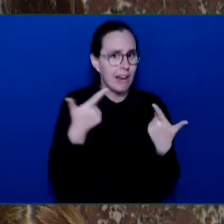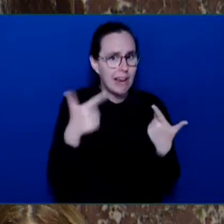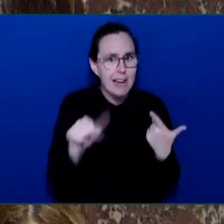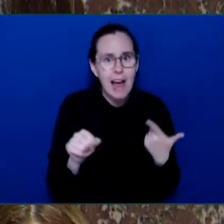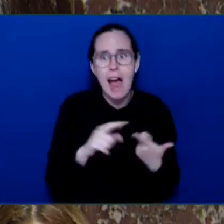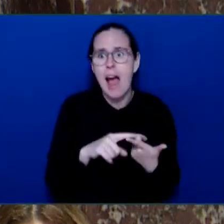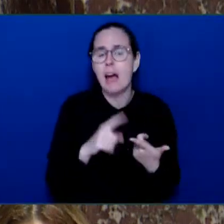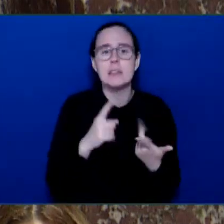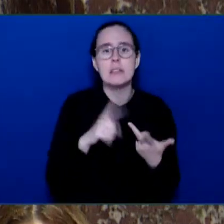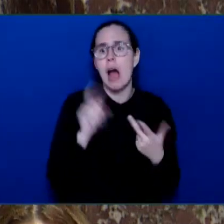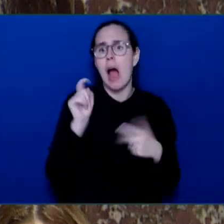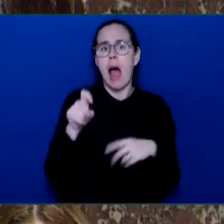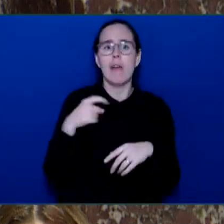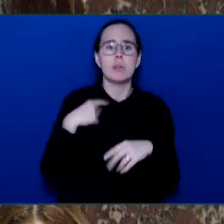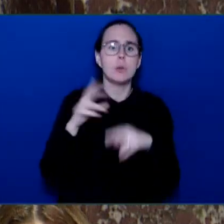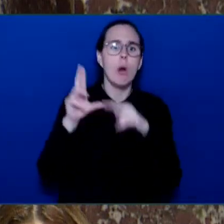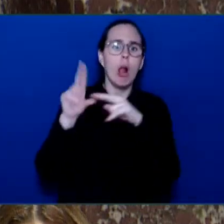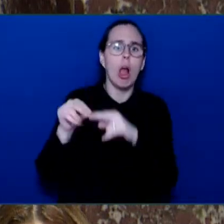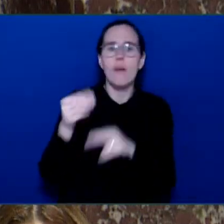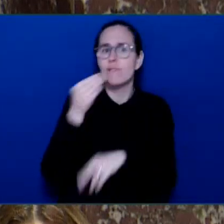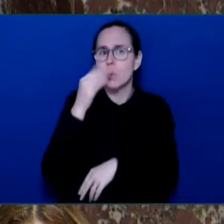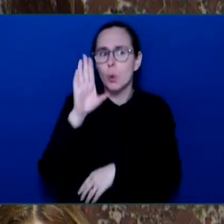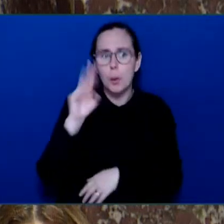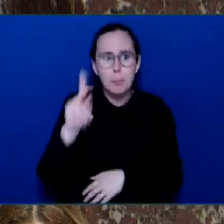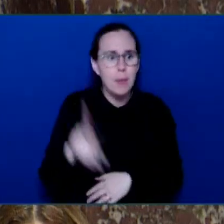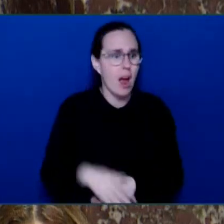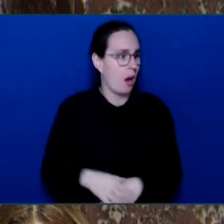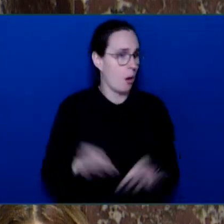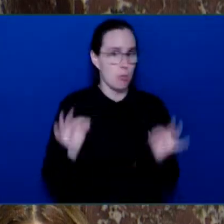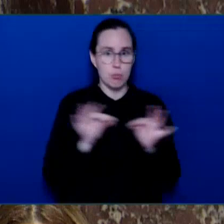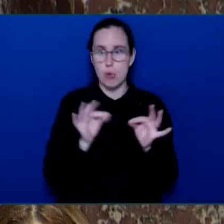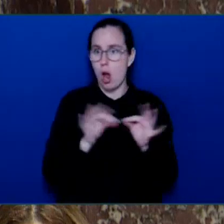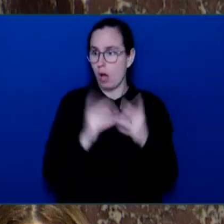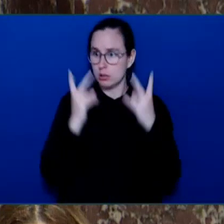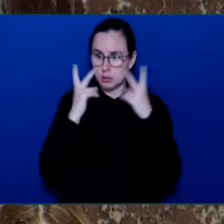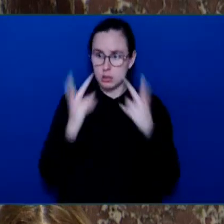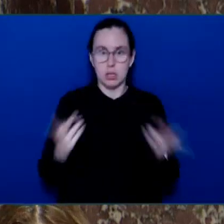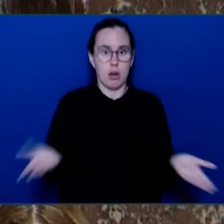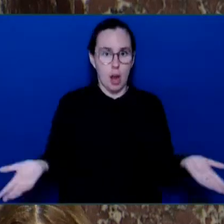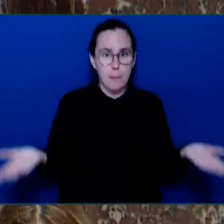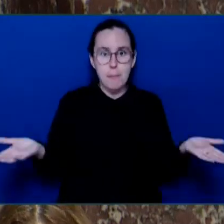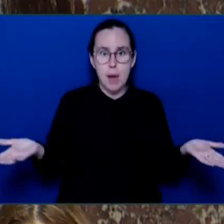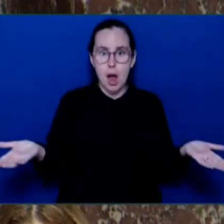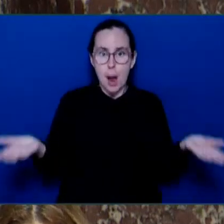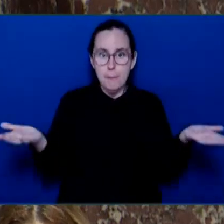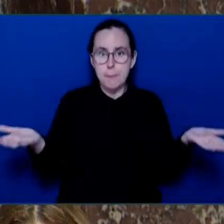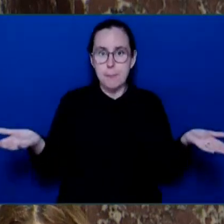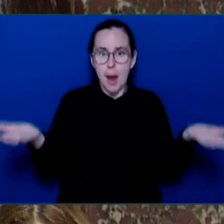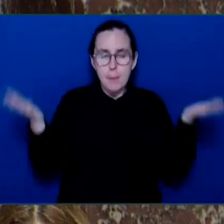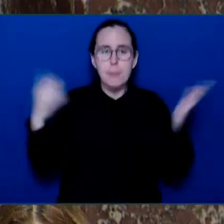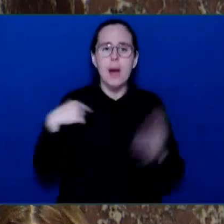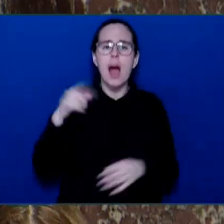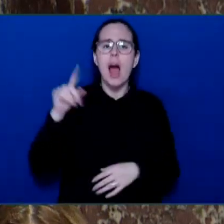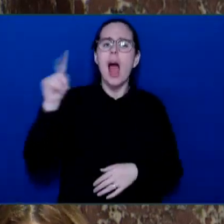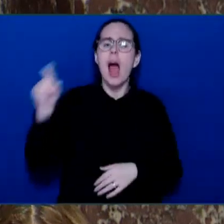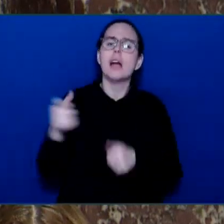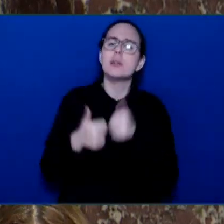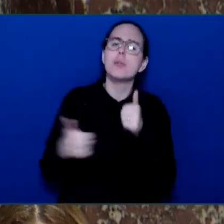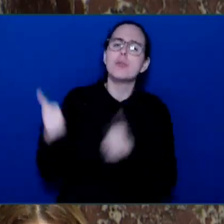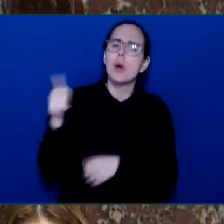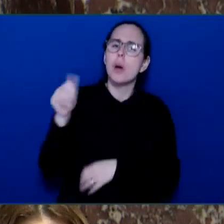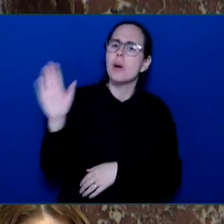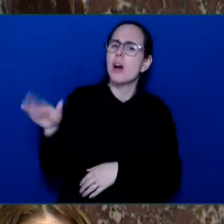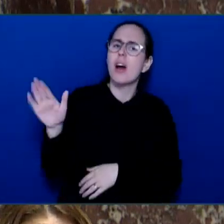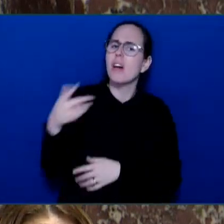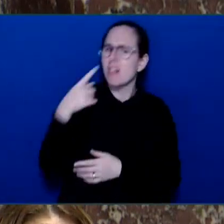perhaps to the Premier, can you explain why these families are struggling to make ends meet? And will he commit to getting rid of the carbon tax